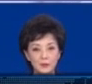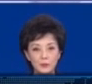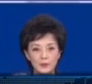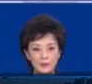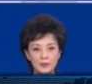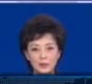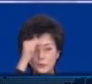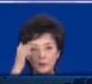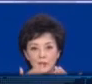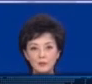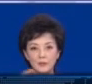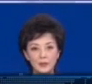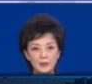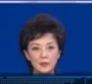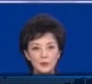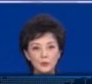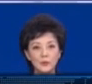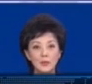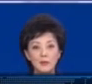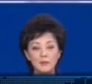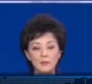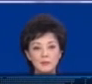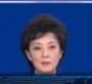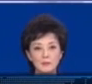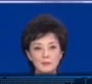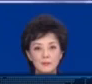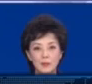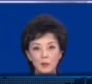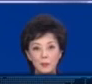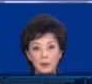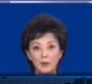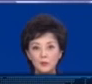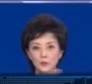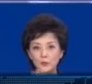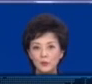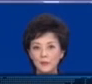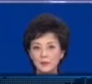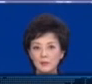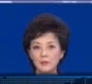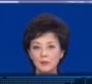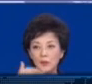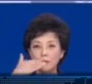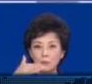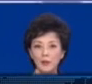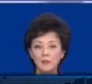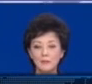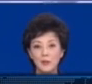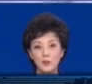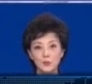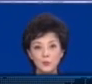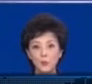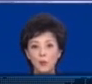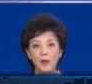You're actually not required from the risk of being infected. You're actually coming here